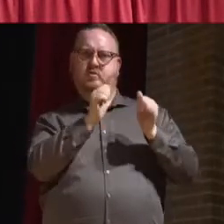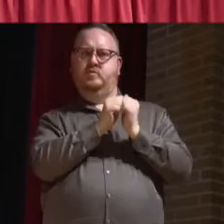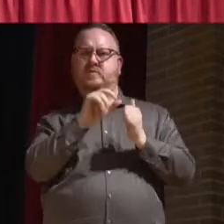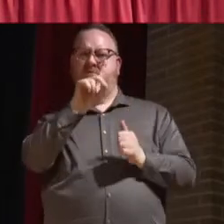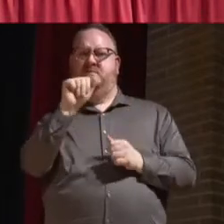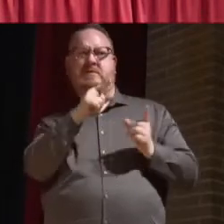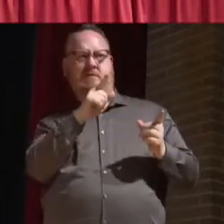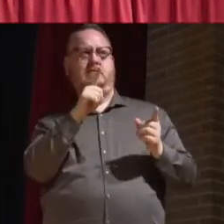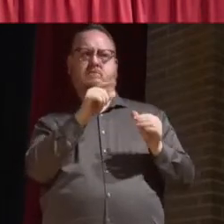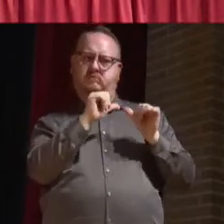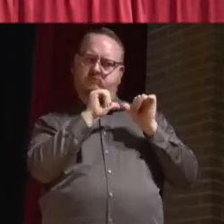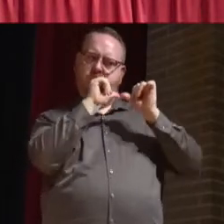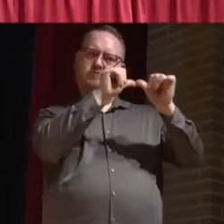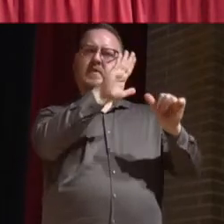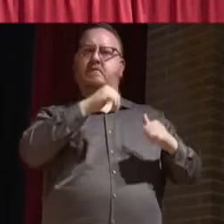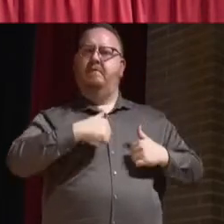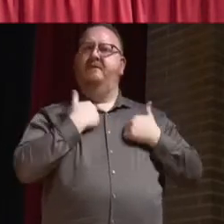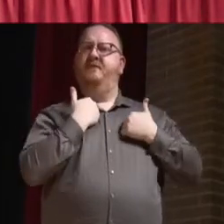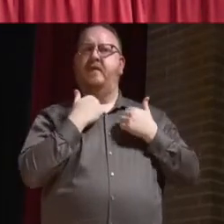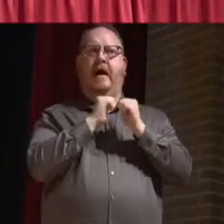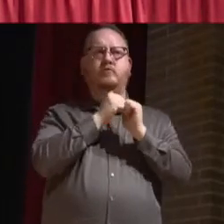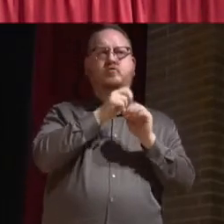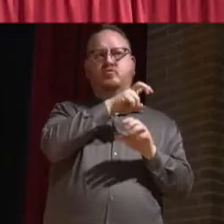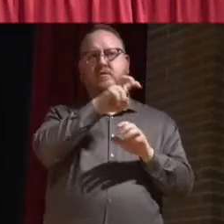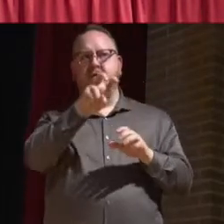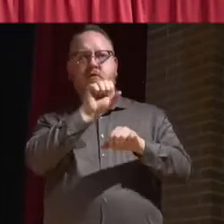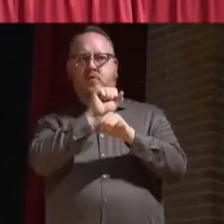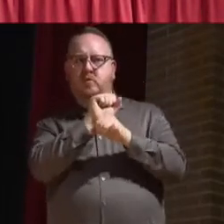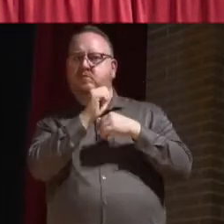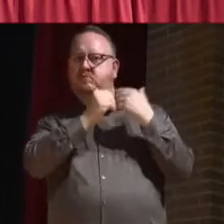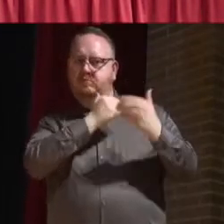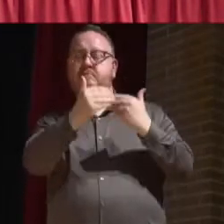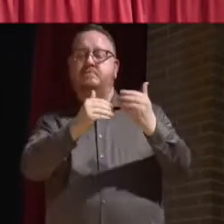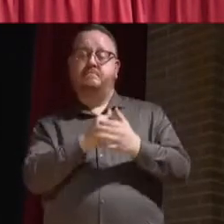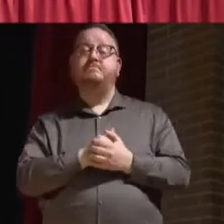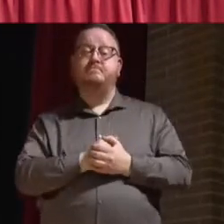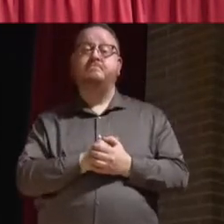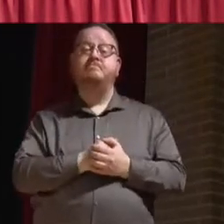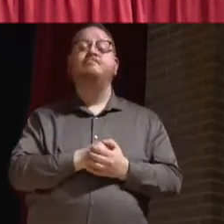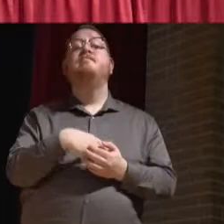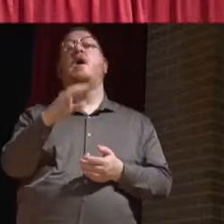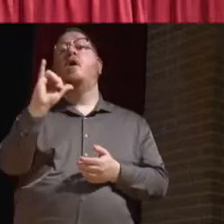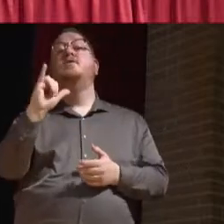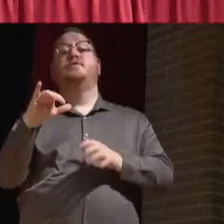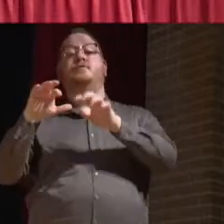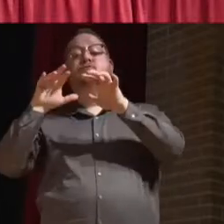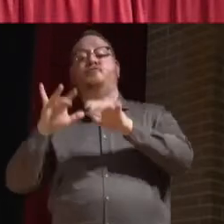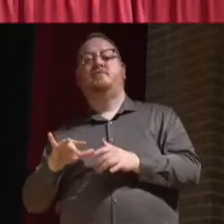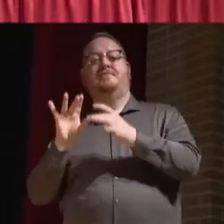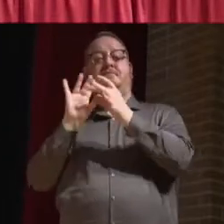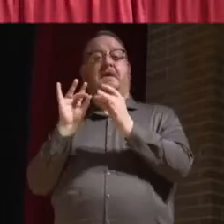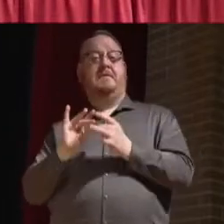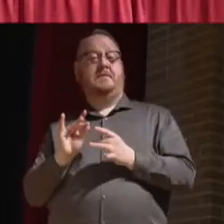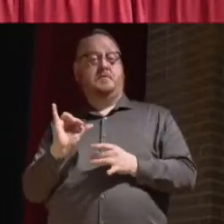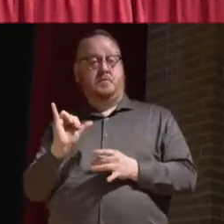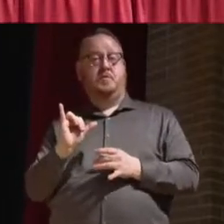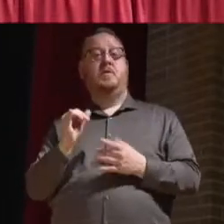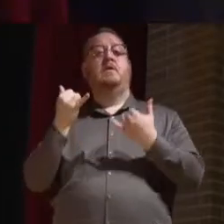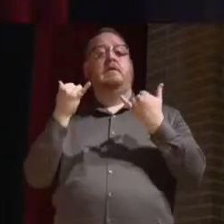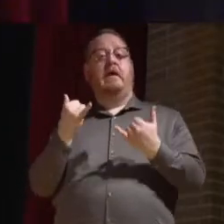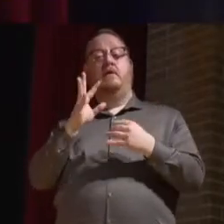help with those services and training and so on. We had some comments from the chat room, looking